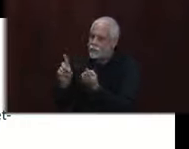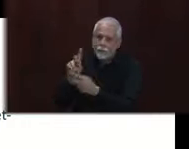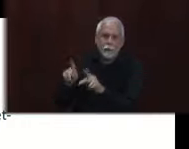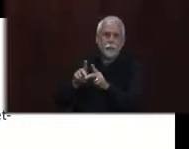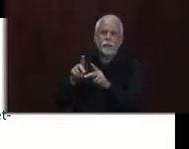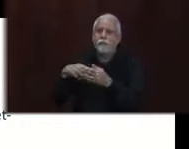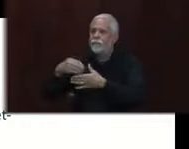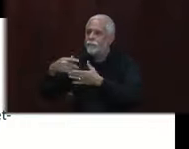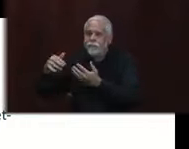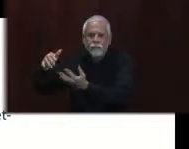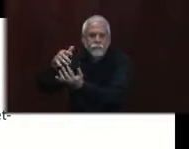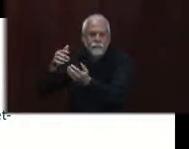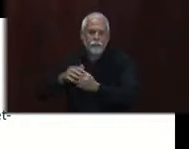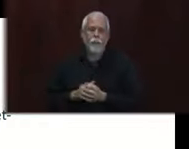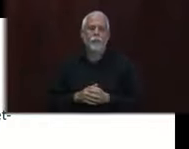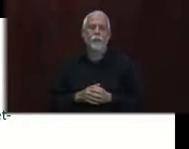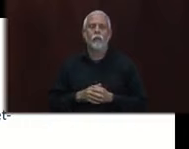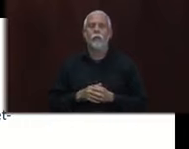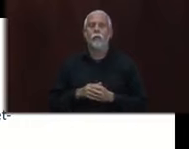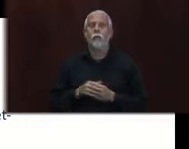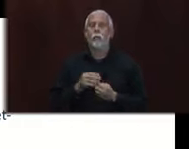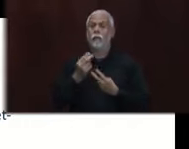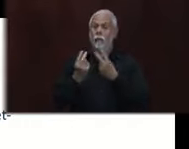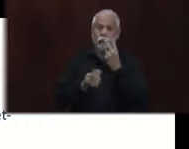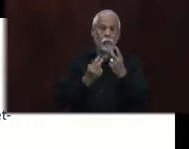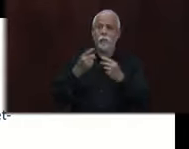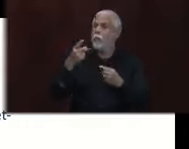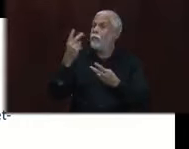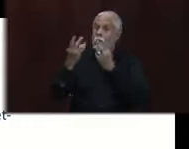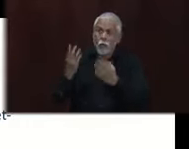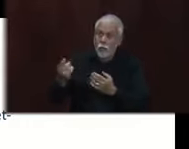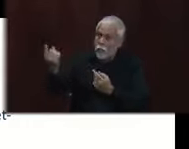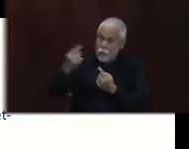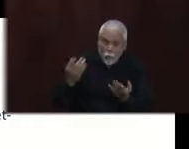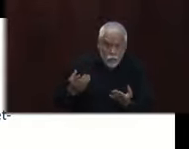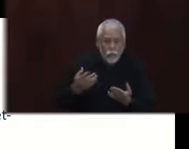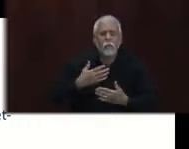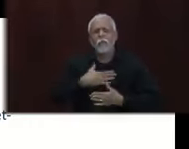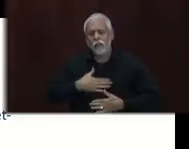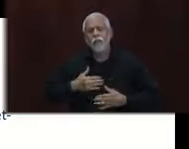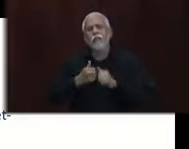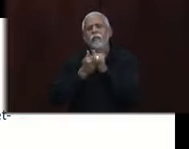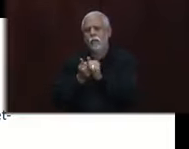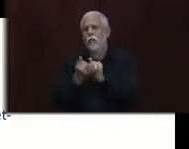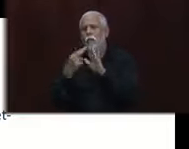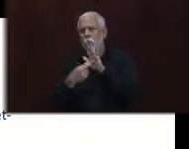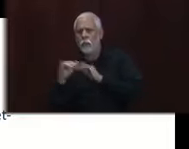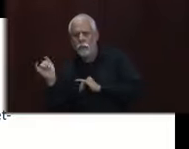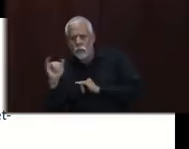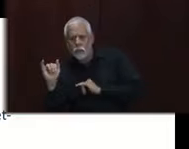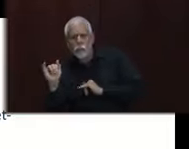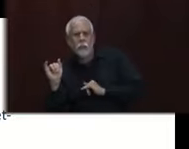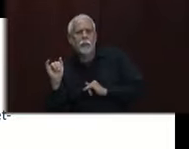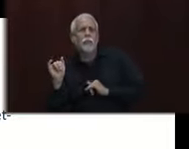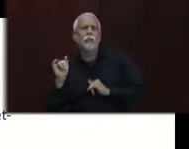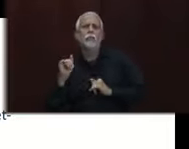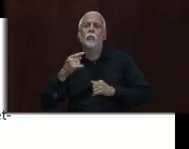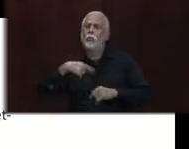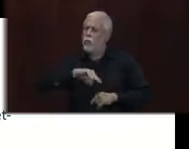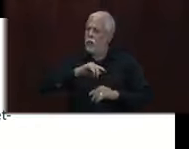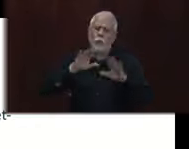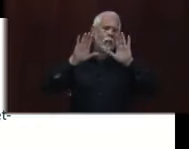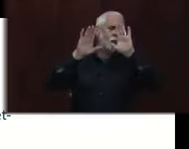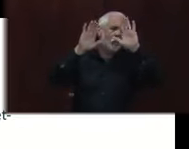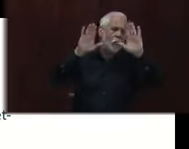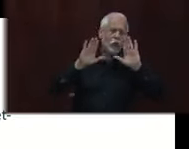your household. And if you are visiting us from out of town, please adhere to the current precautions. We are an